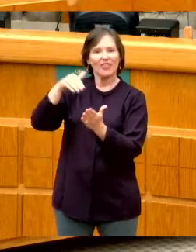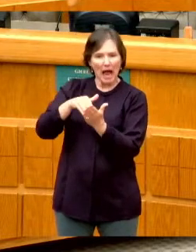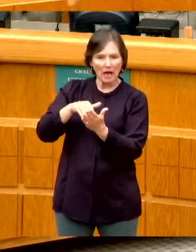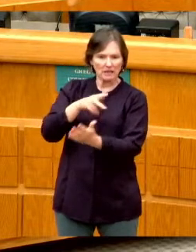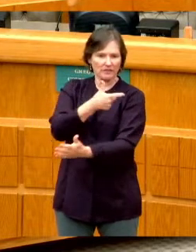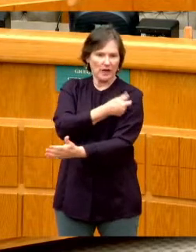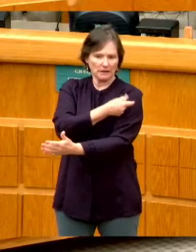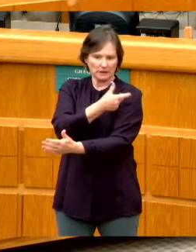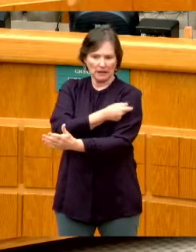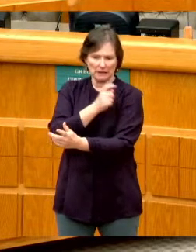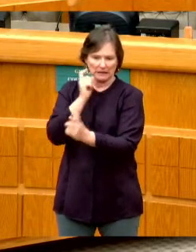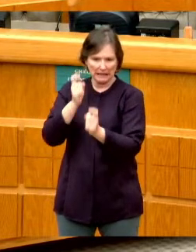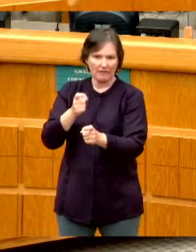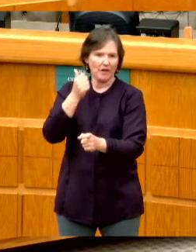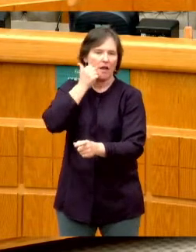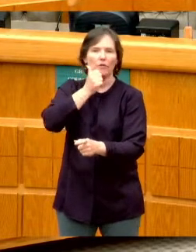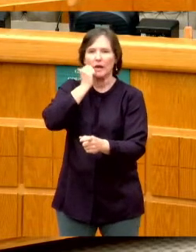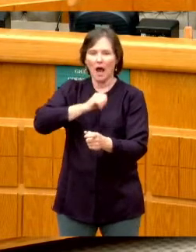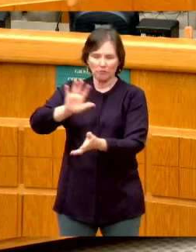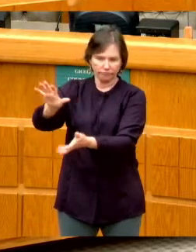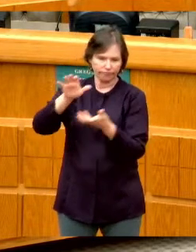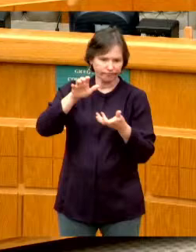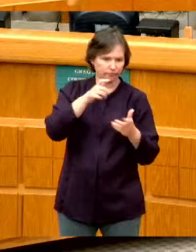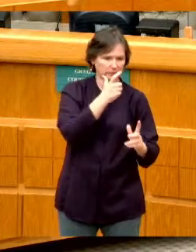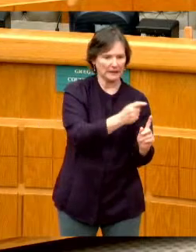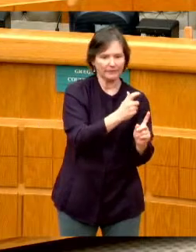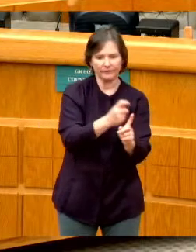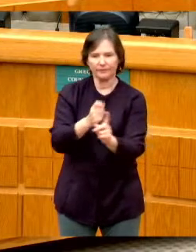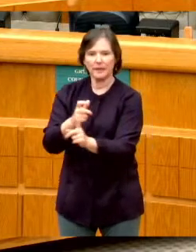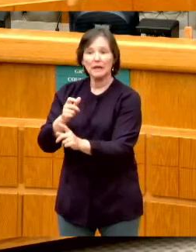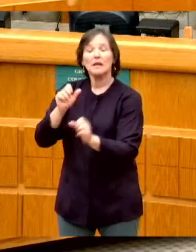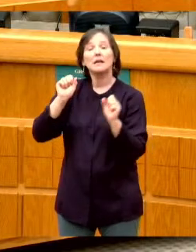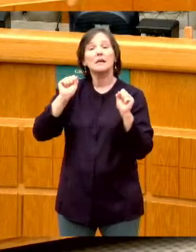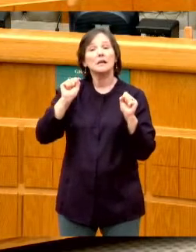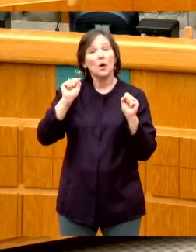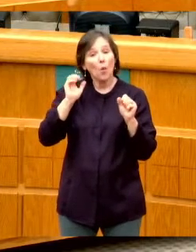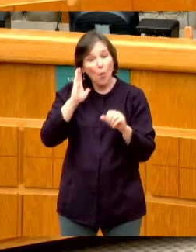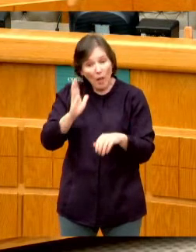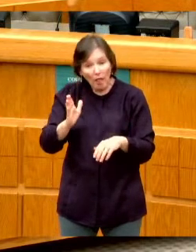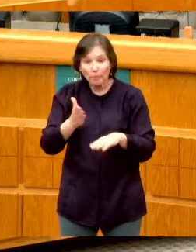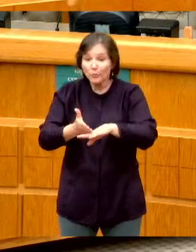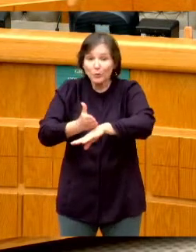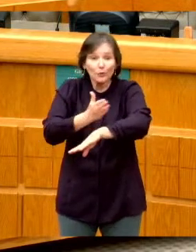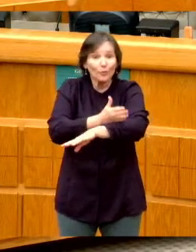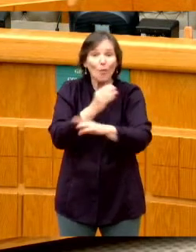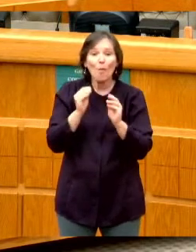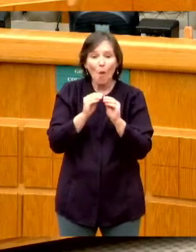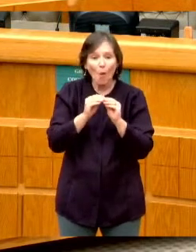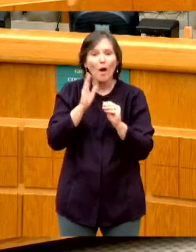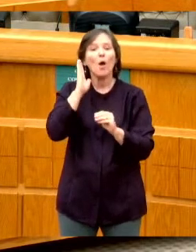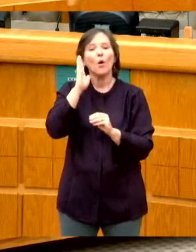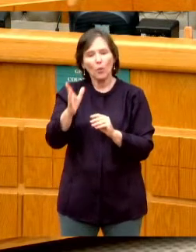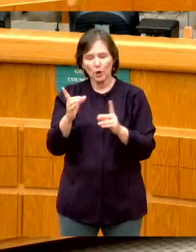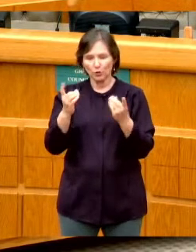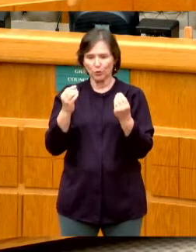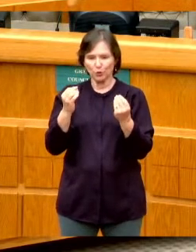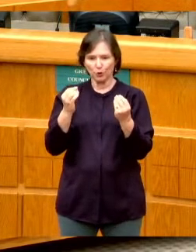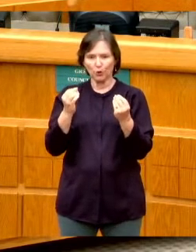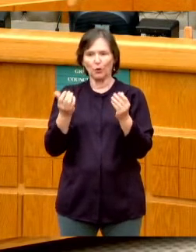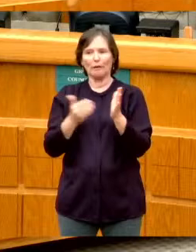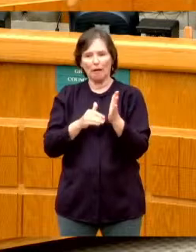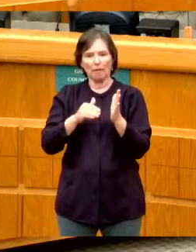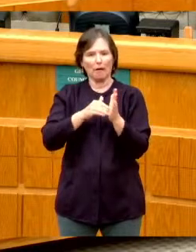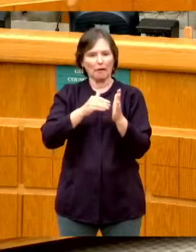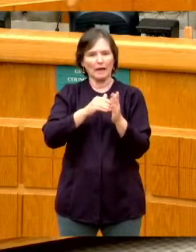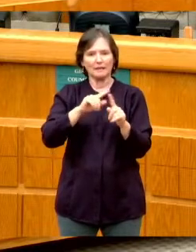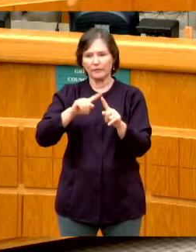do it day after day. And we're just going to get better, and we're going to repeat it at different places. And when we've learned that there are